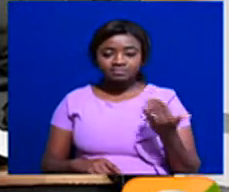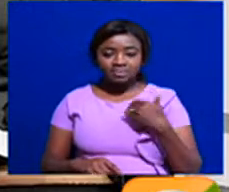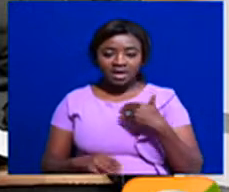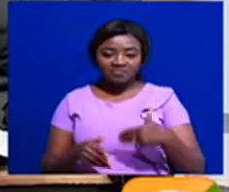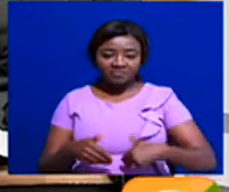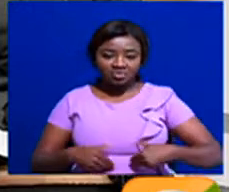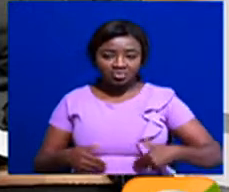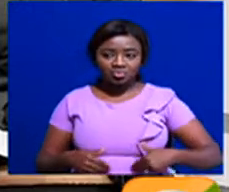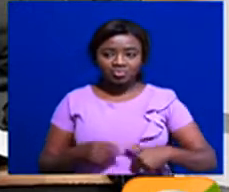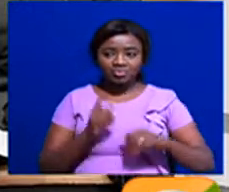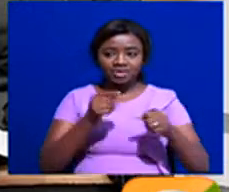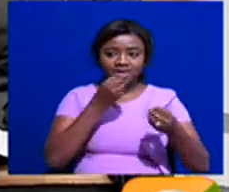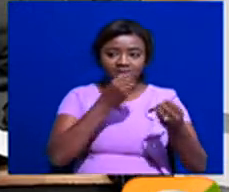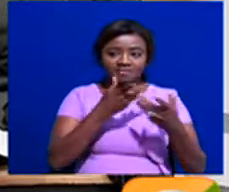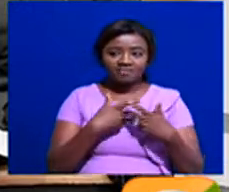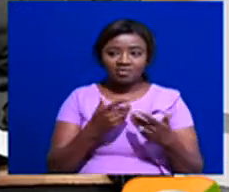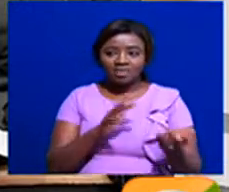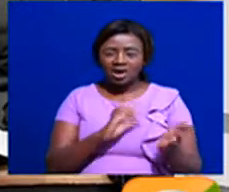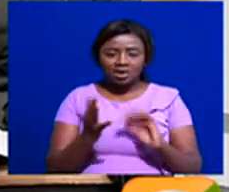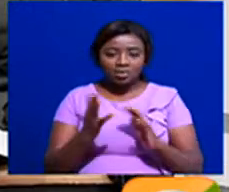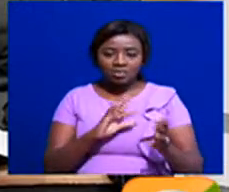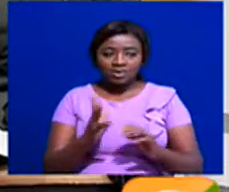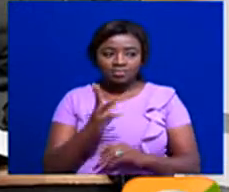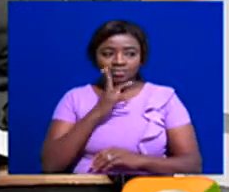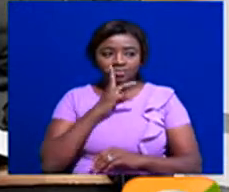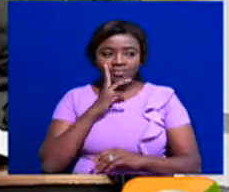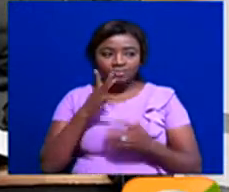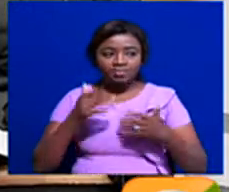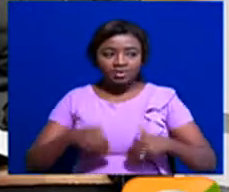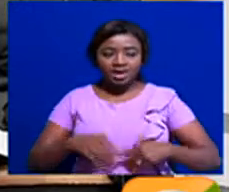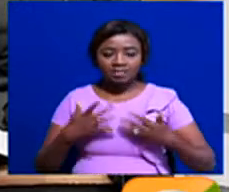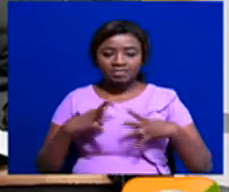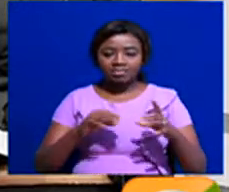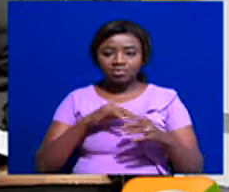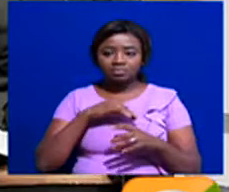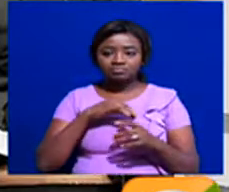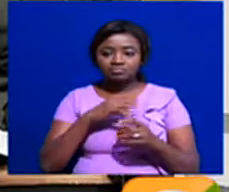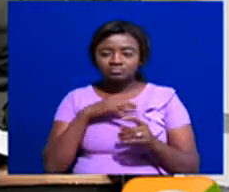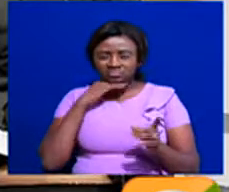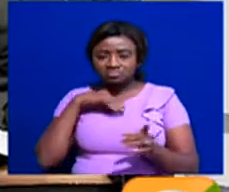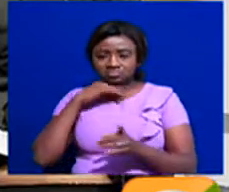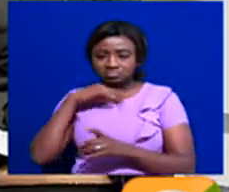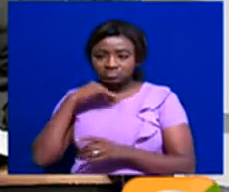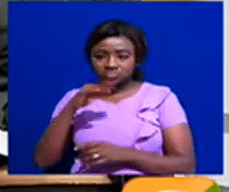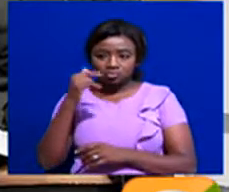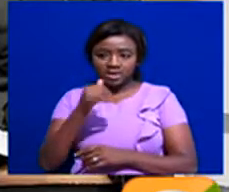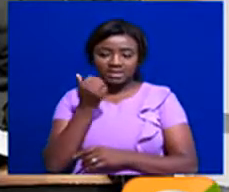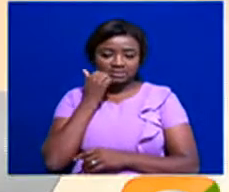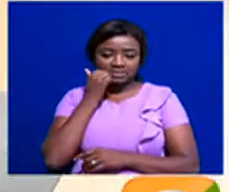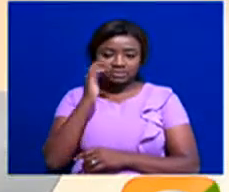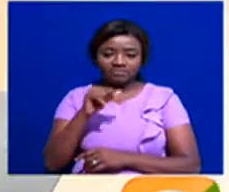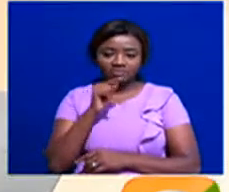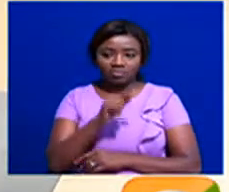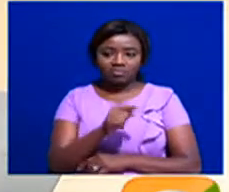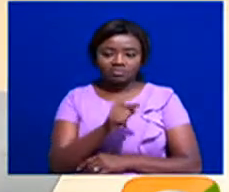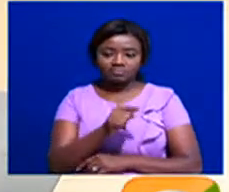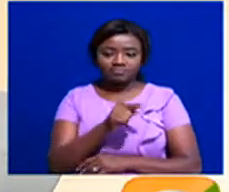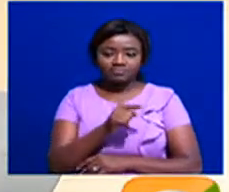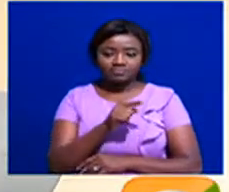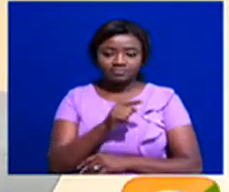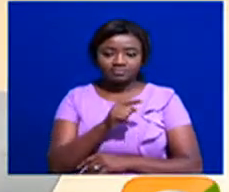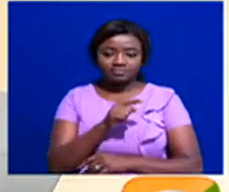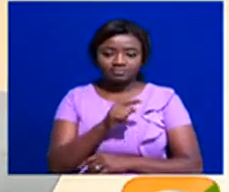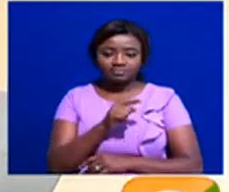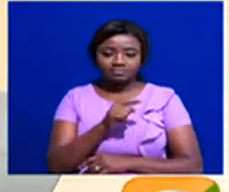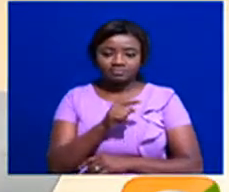annually in the globe out of tobacco-related illnesses, and 6,000 of them die here in Kenya, most of them young people. But Dorcas, I'll start with you on